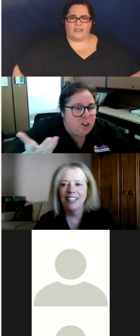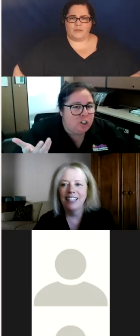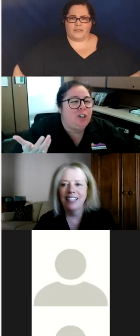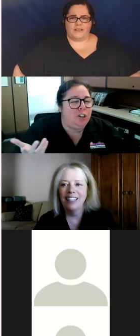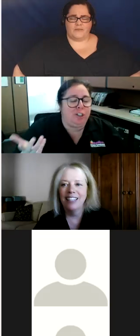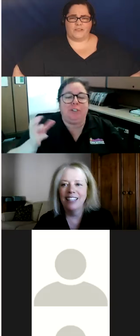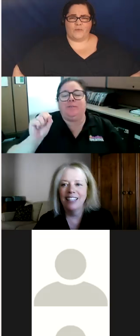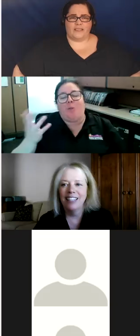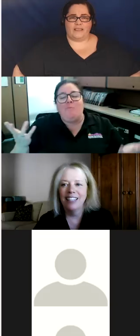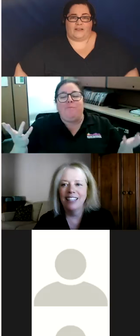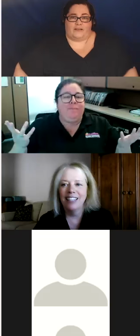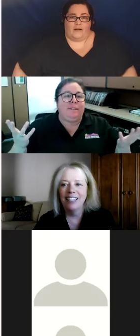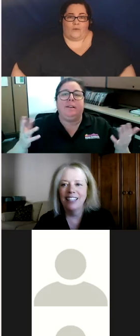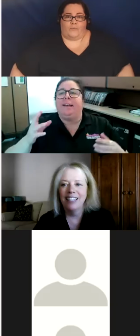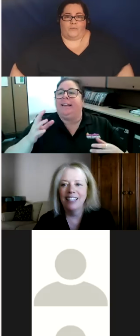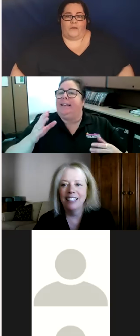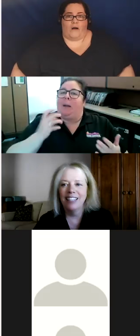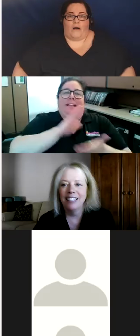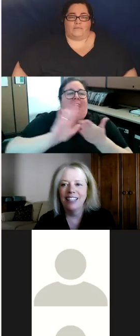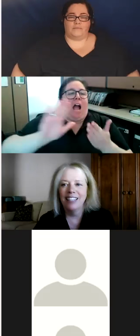in knowledge because we don't hear